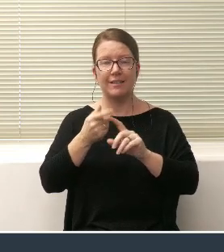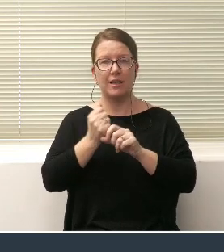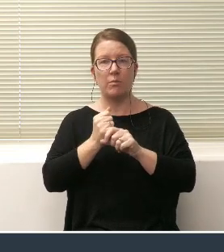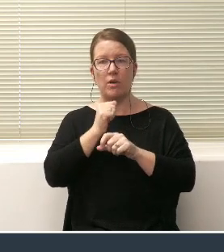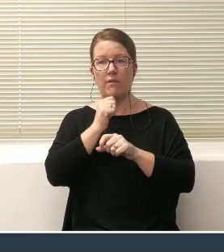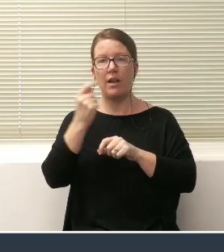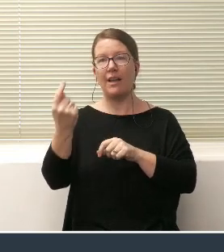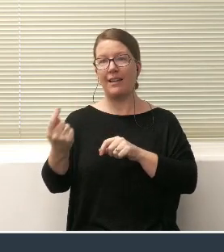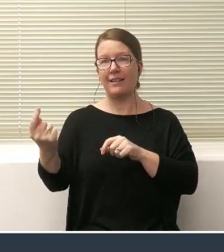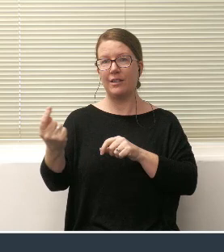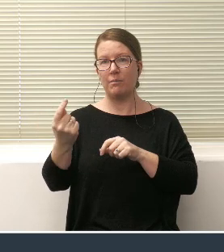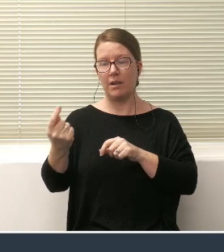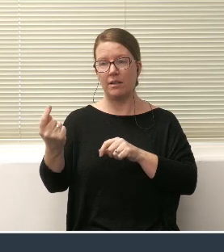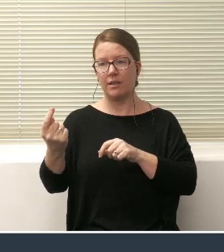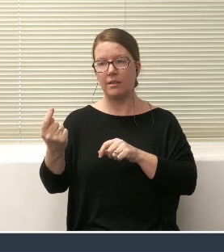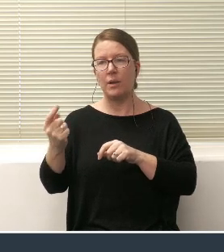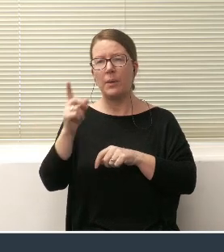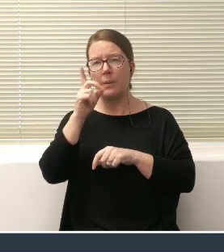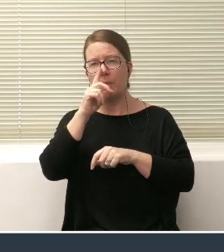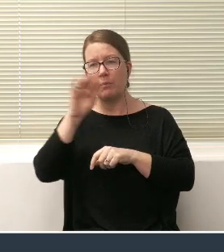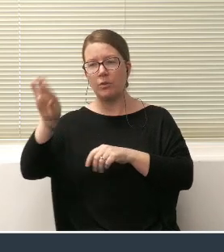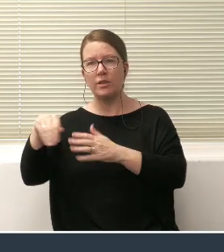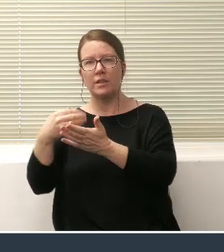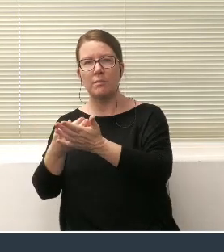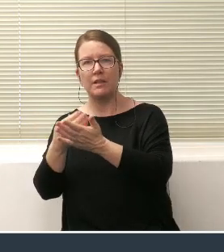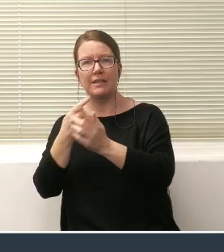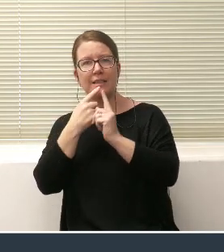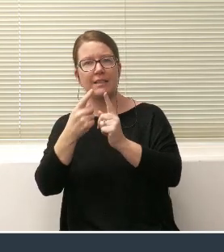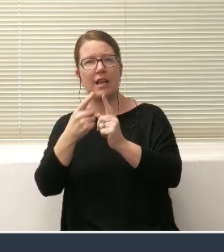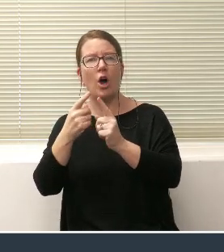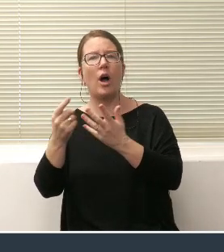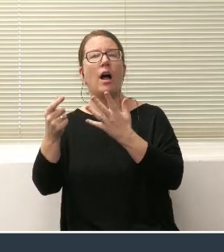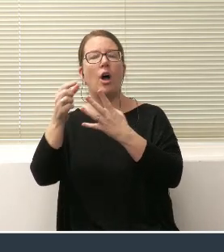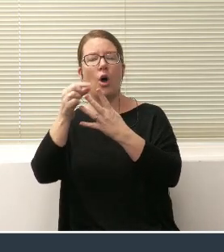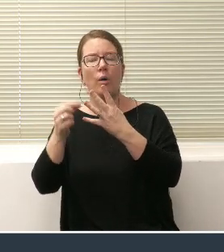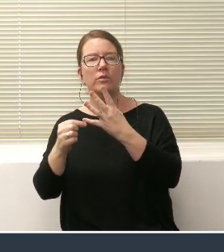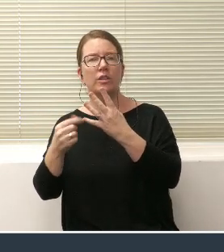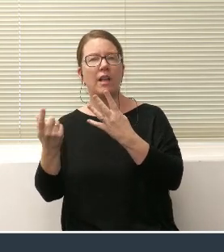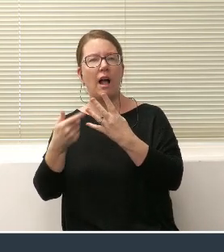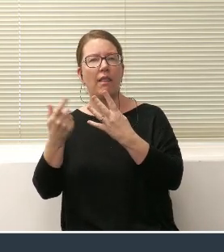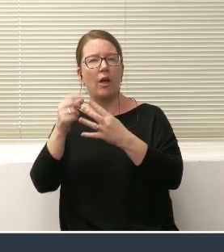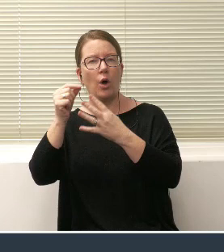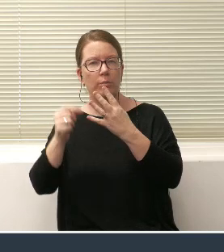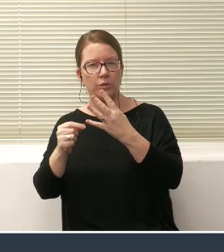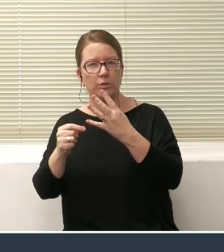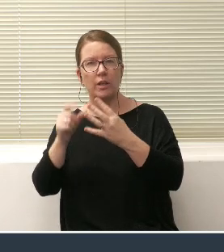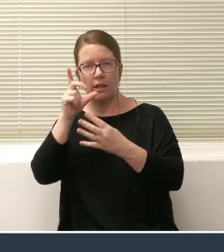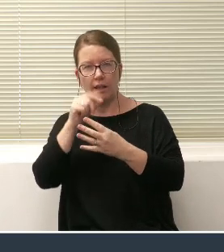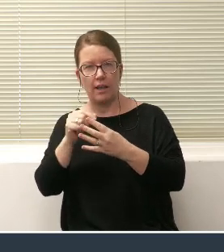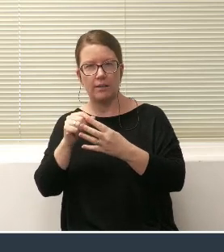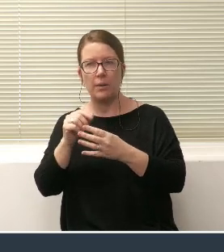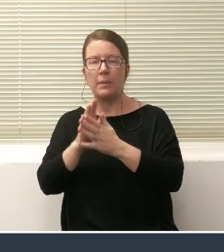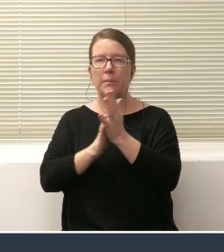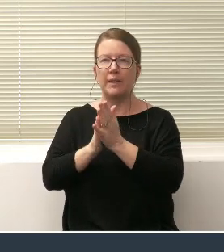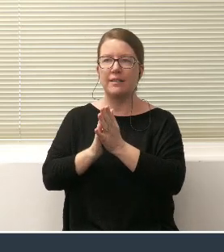instance, submitters provide alternative options, which is what we asked for in our submissions, where they return